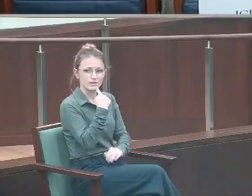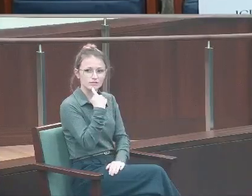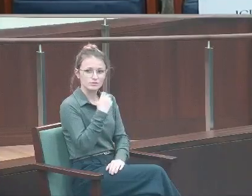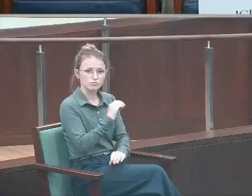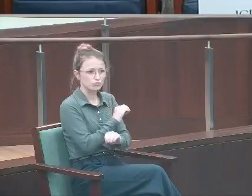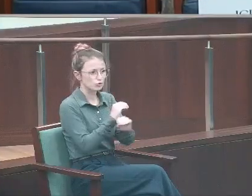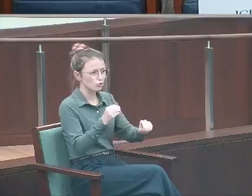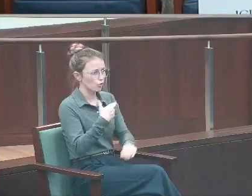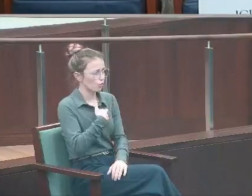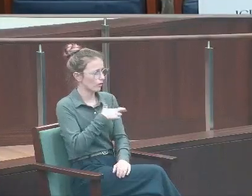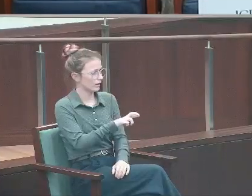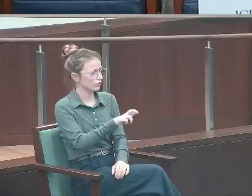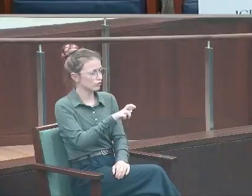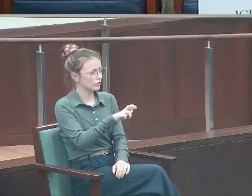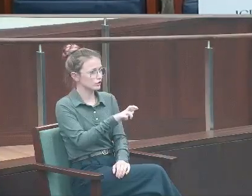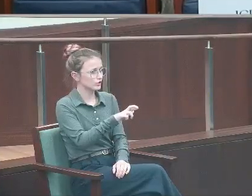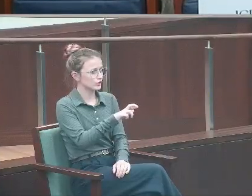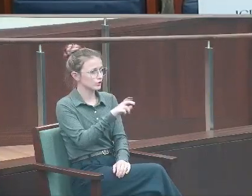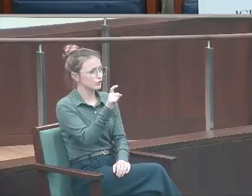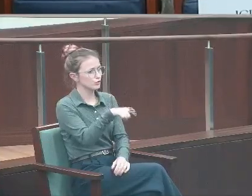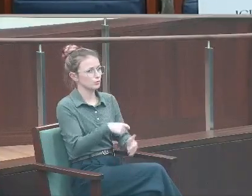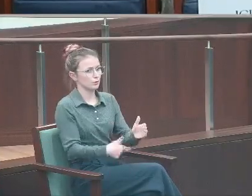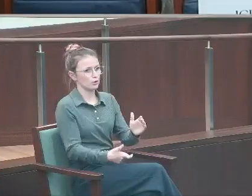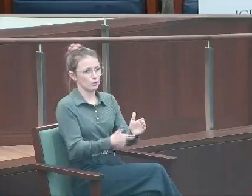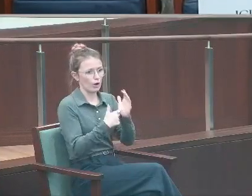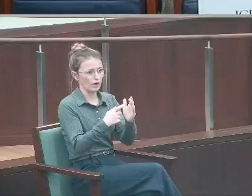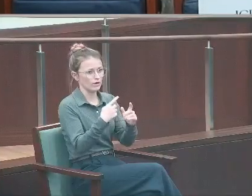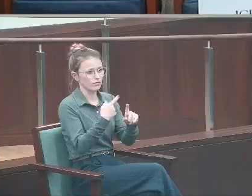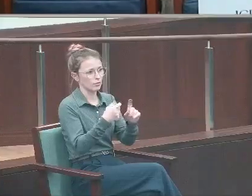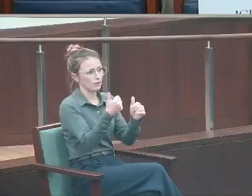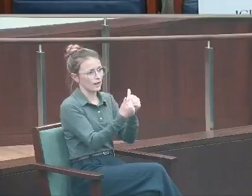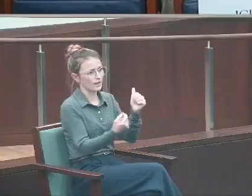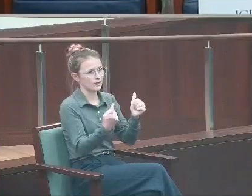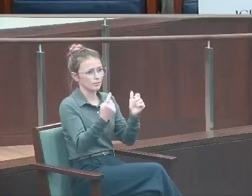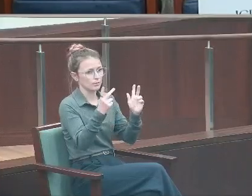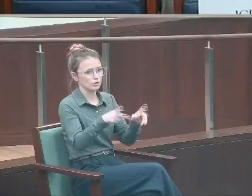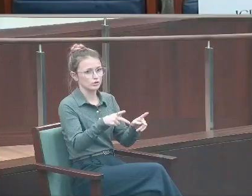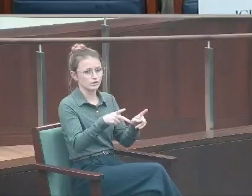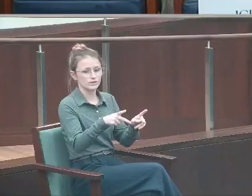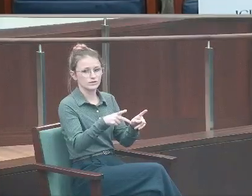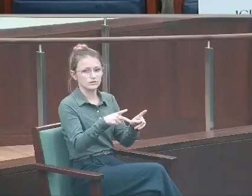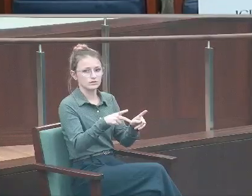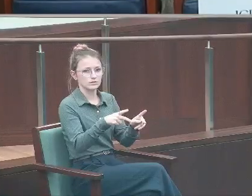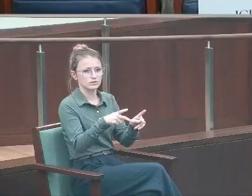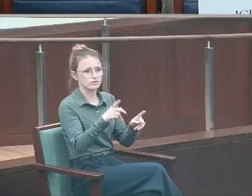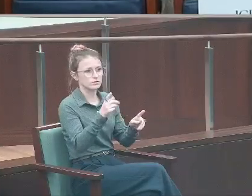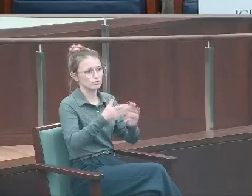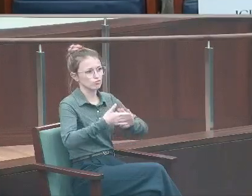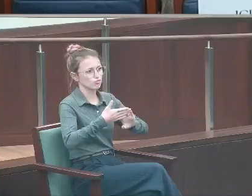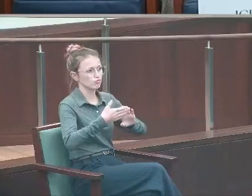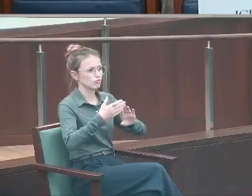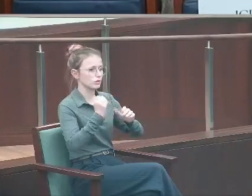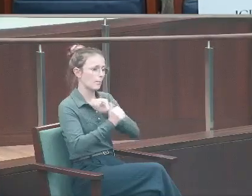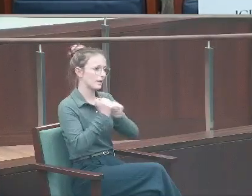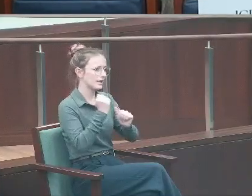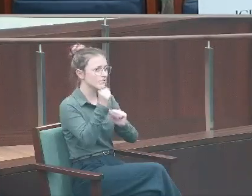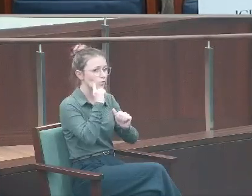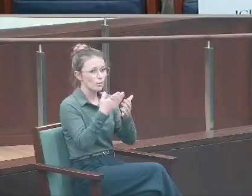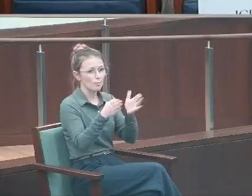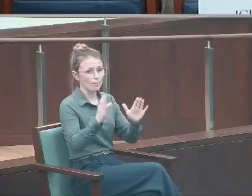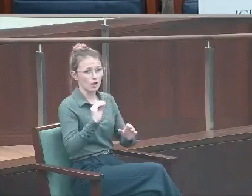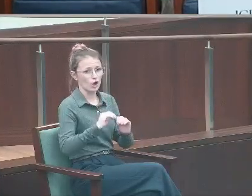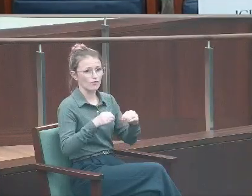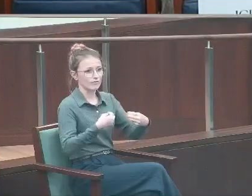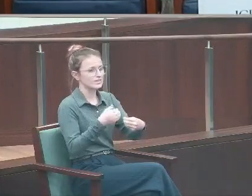no religious test shall be required of any person running for public office in the United States. That was something that had never